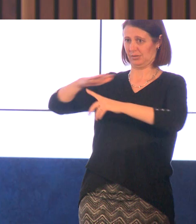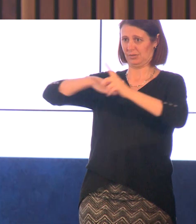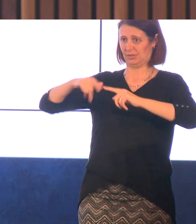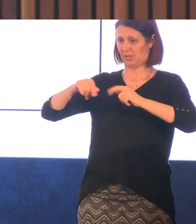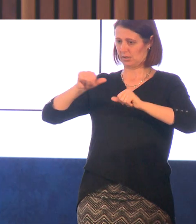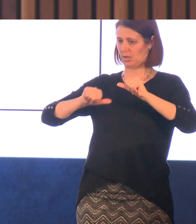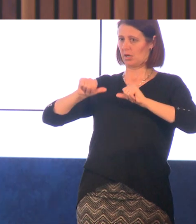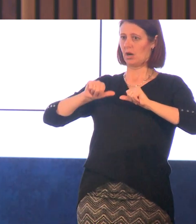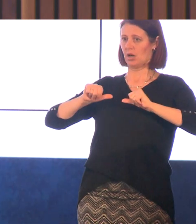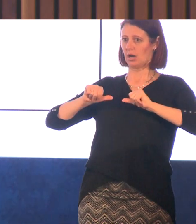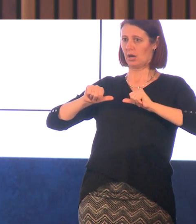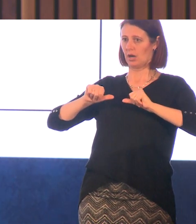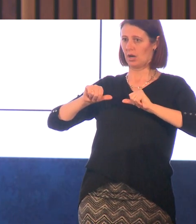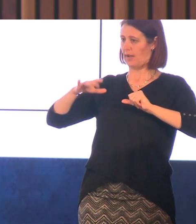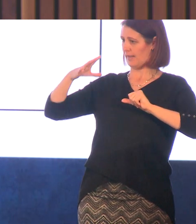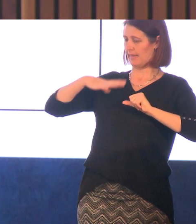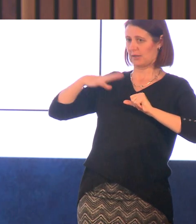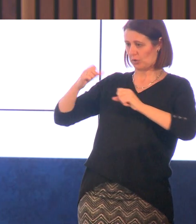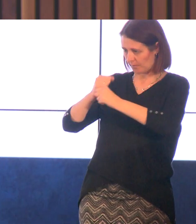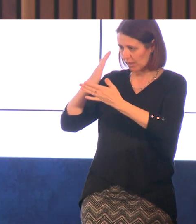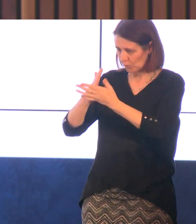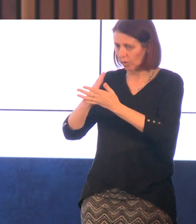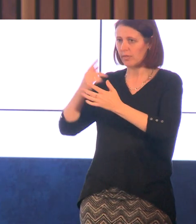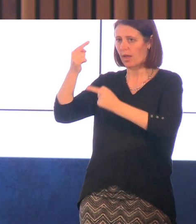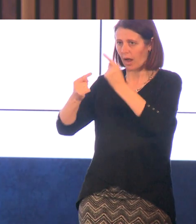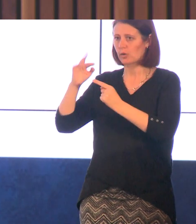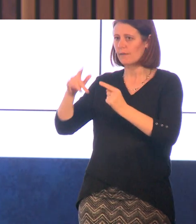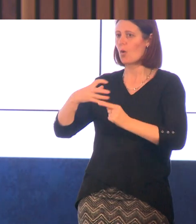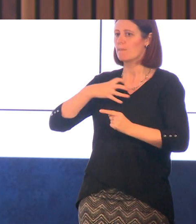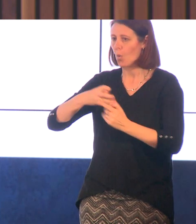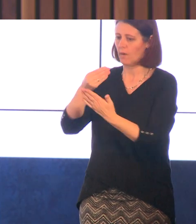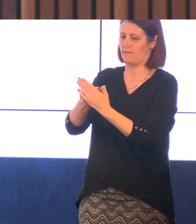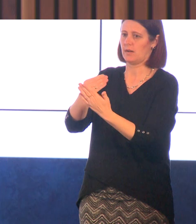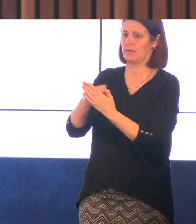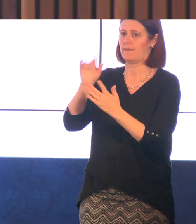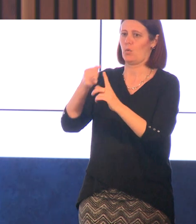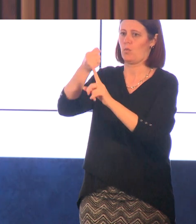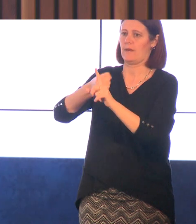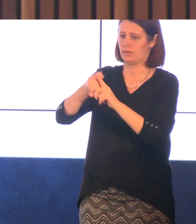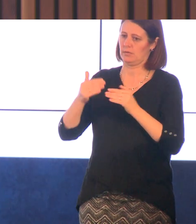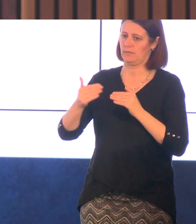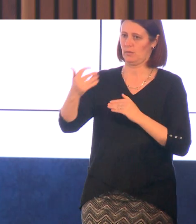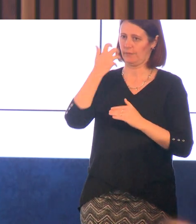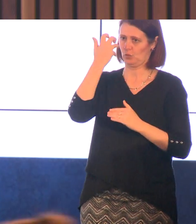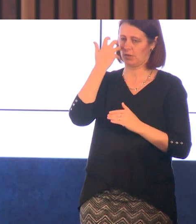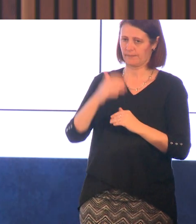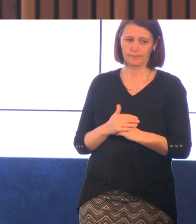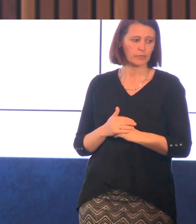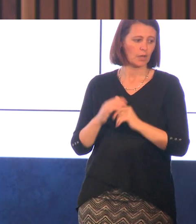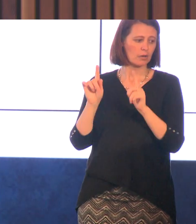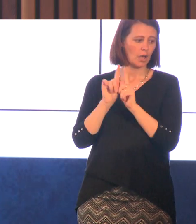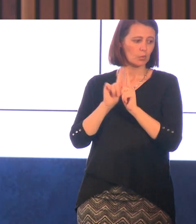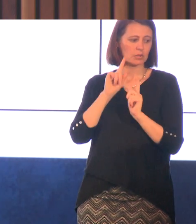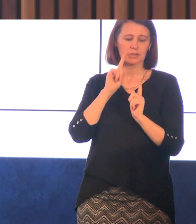winds back, we need to make sure that they argue for more funding for advocacy going forward. And I would